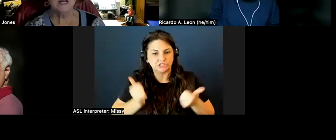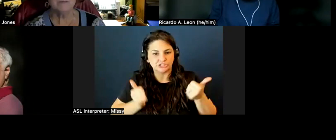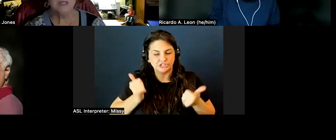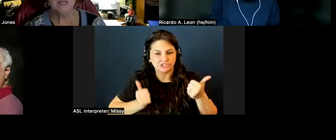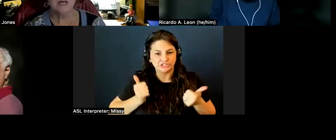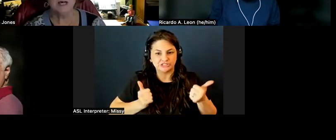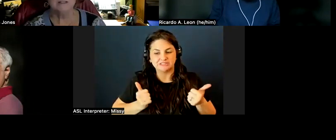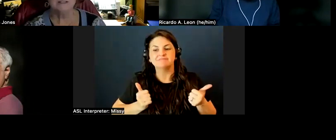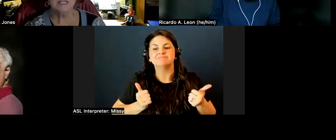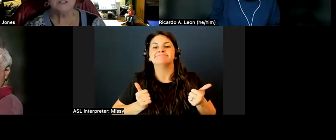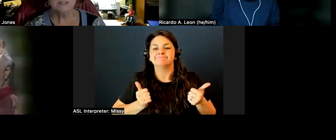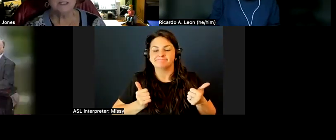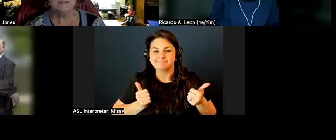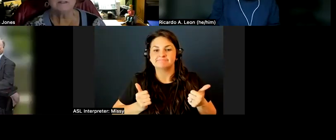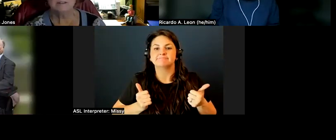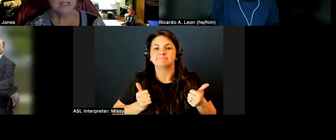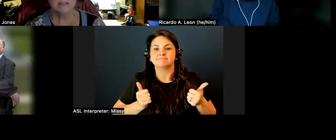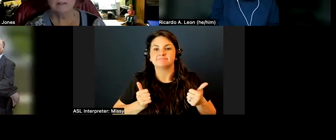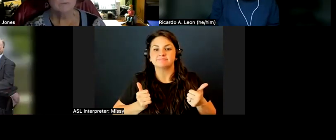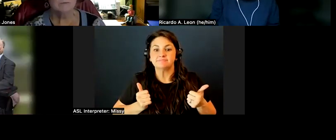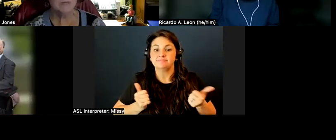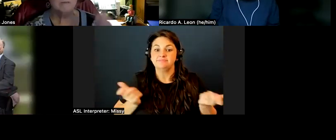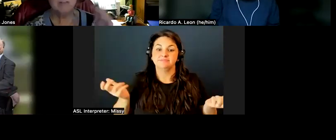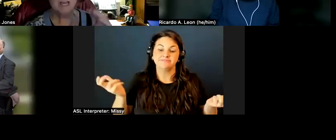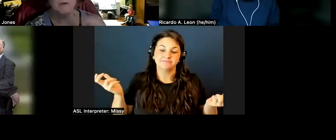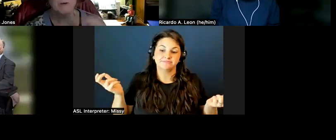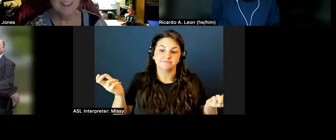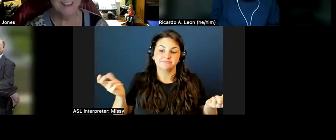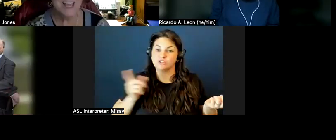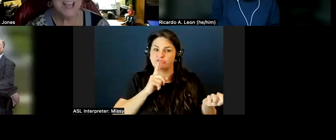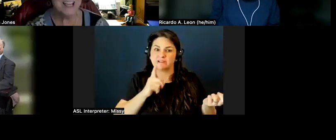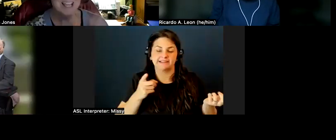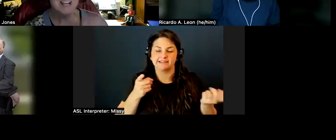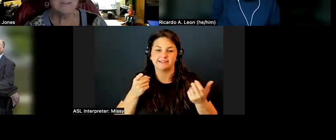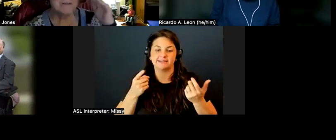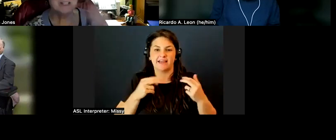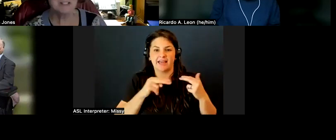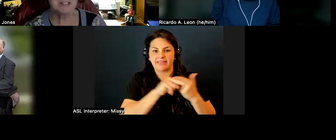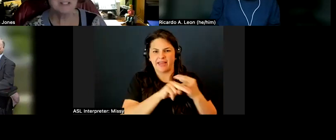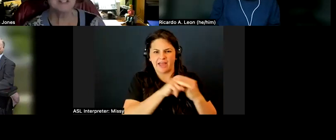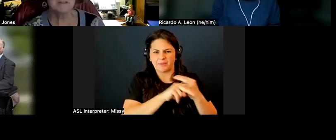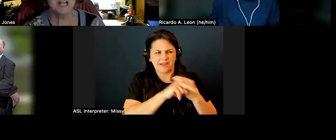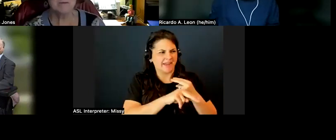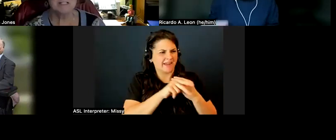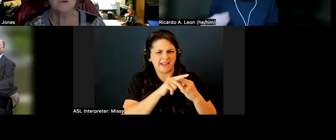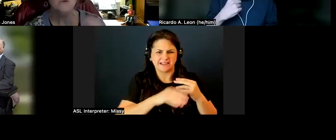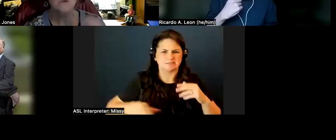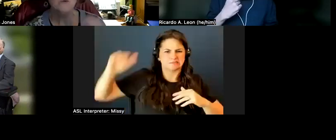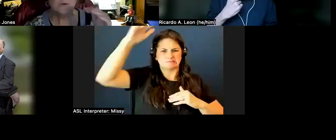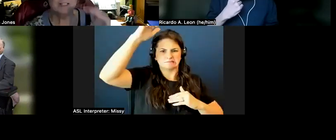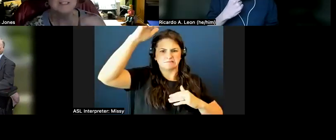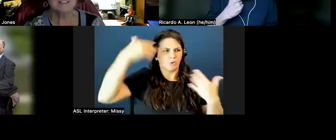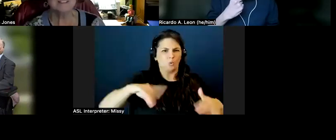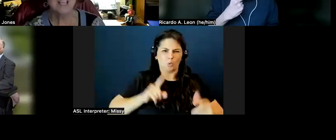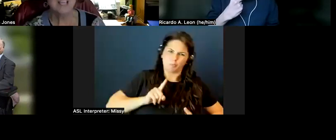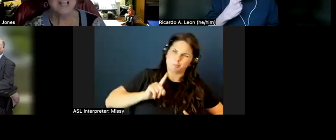the station is like way above the highway. I don't remember the dimensions of it right now, but it's quite